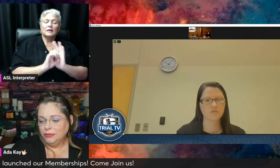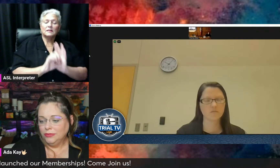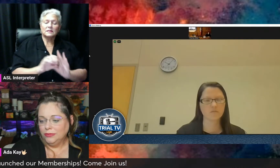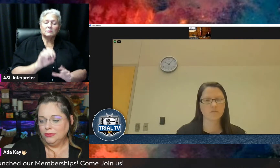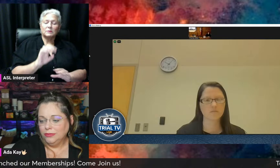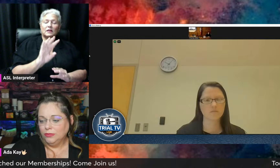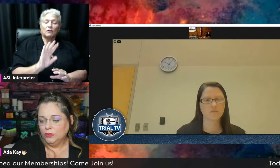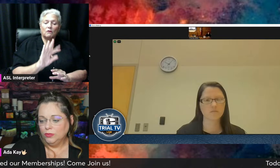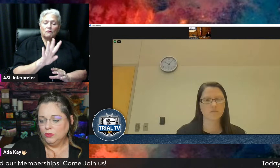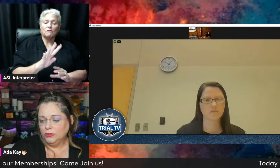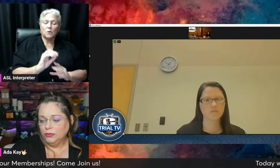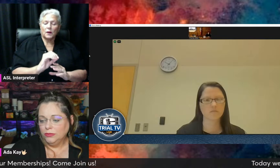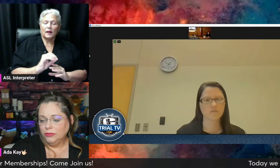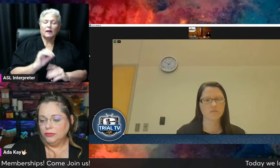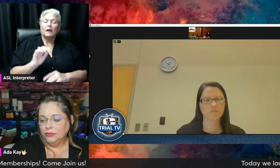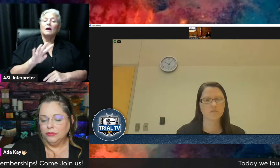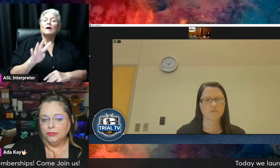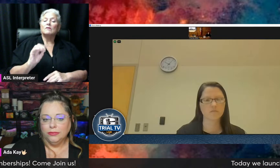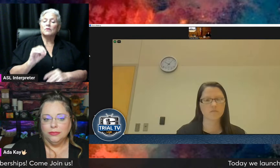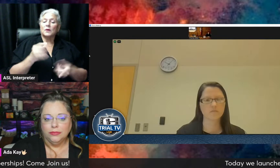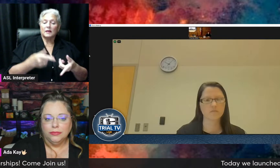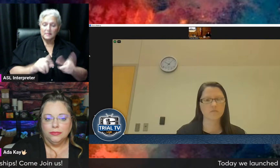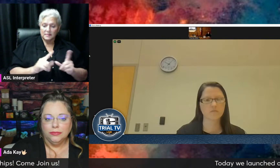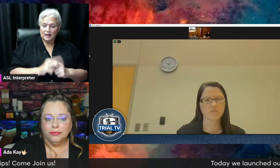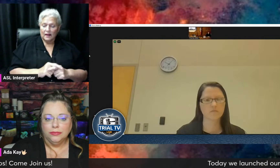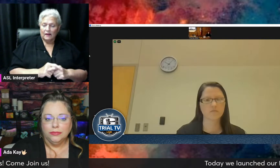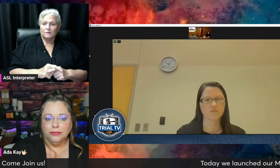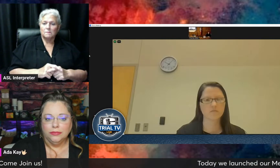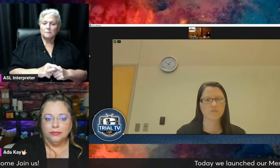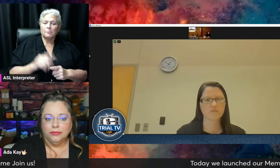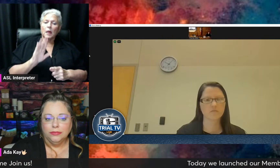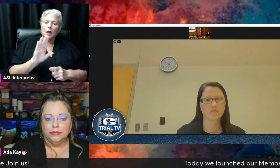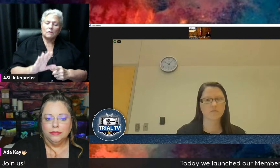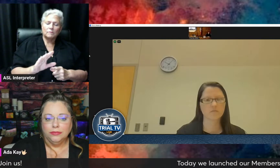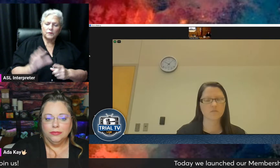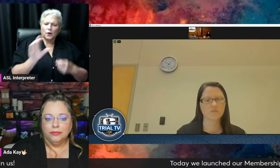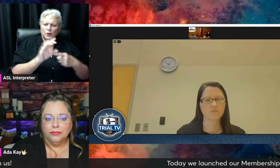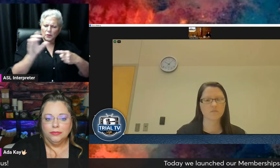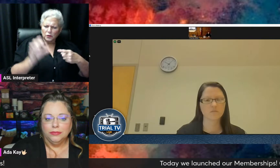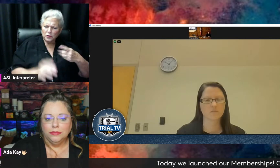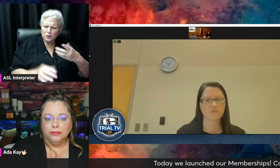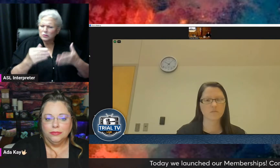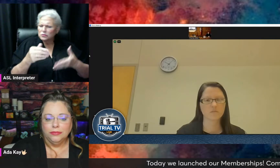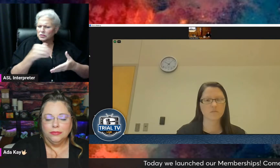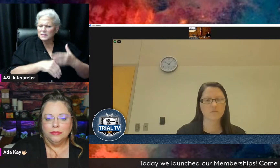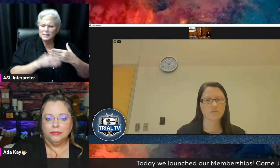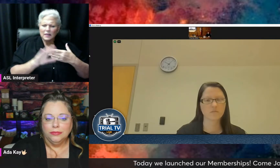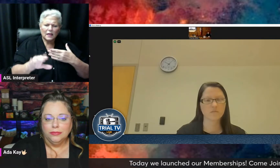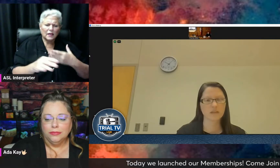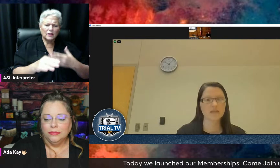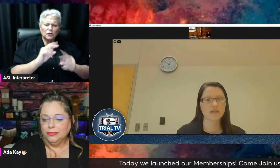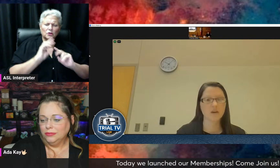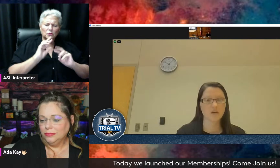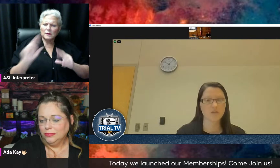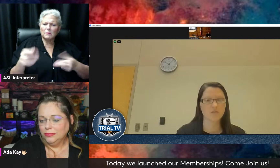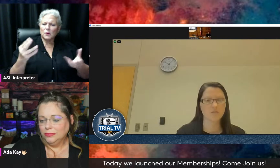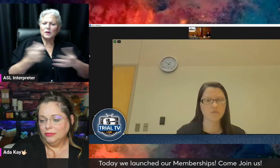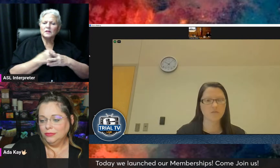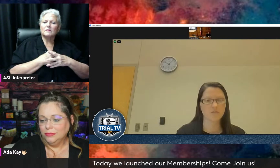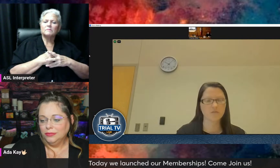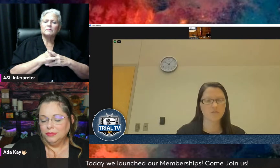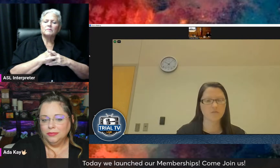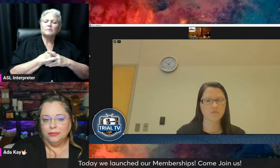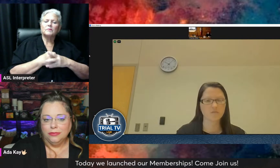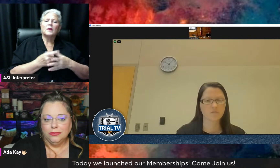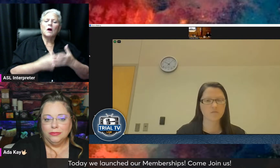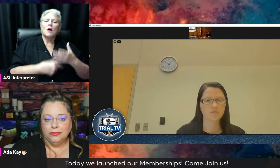objection. 40 is admitted. Are your conclusions set forth in your report? Yes, they are.